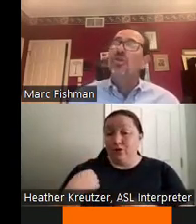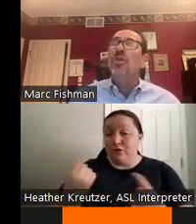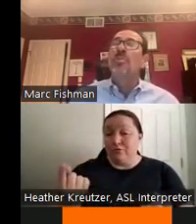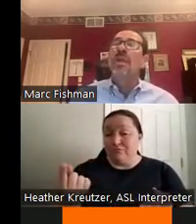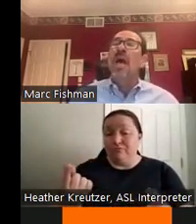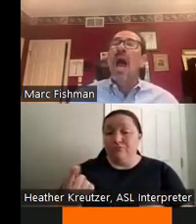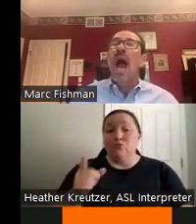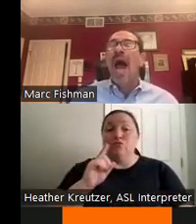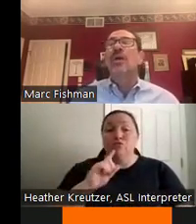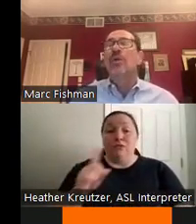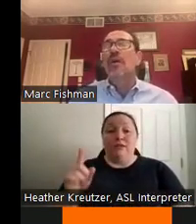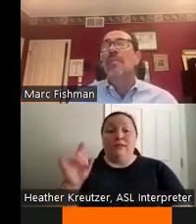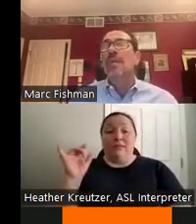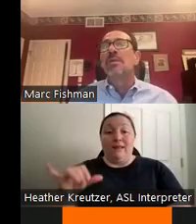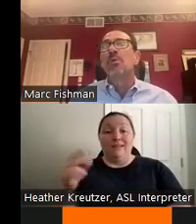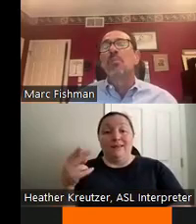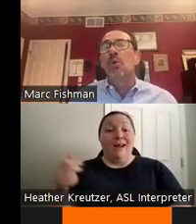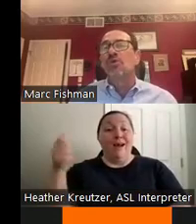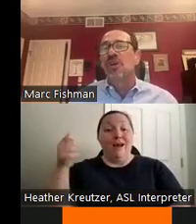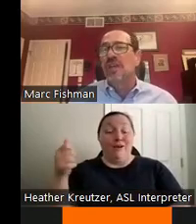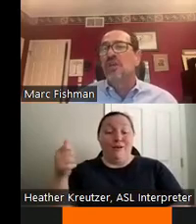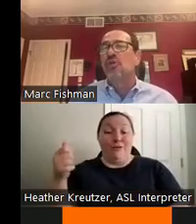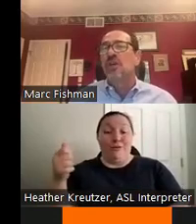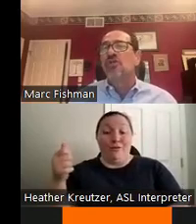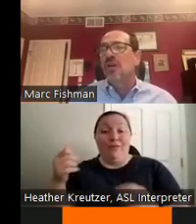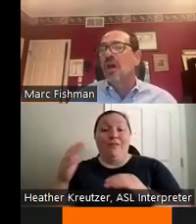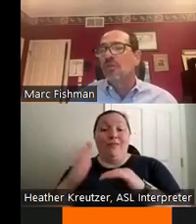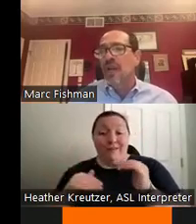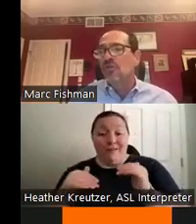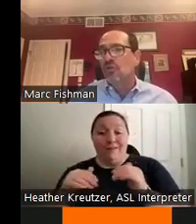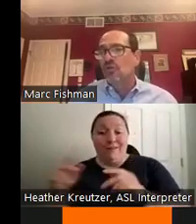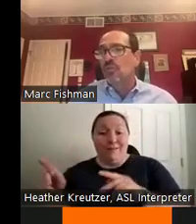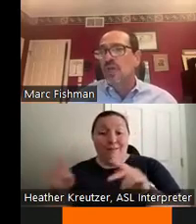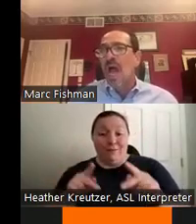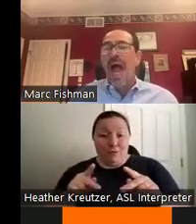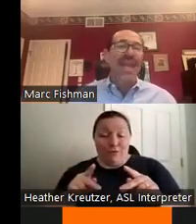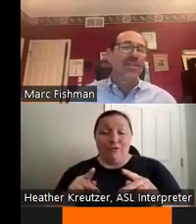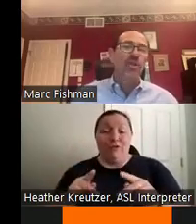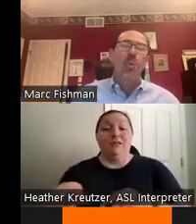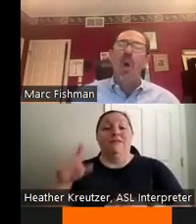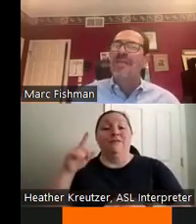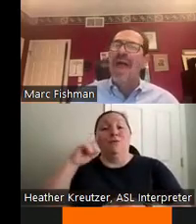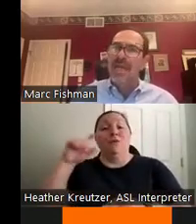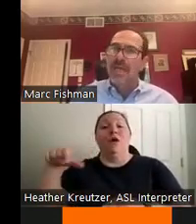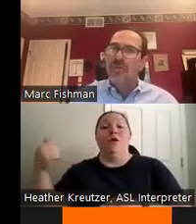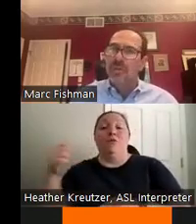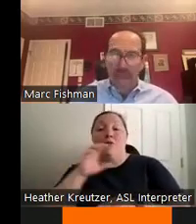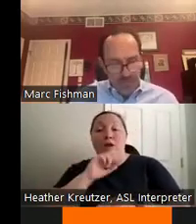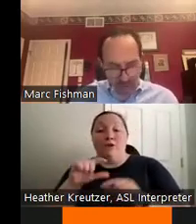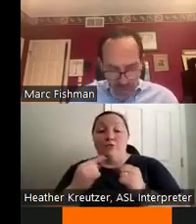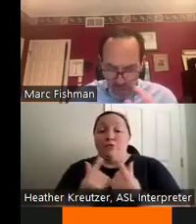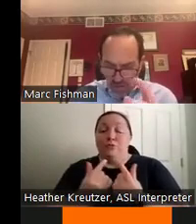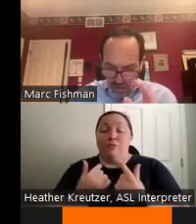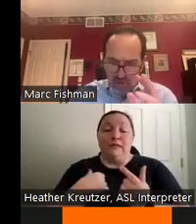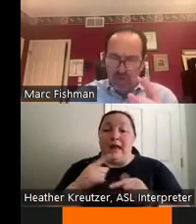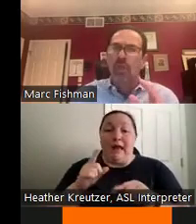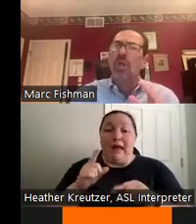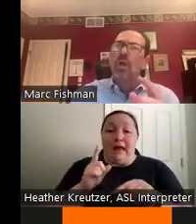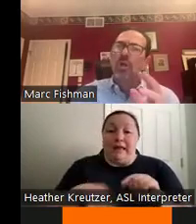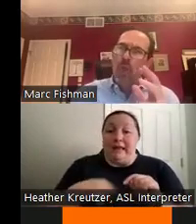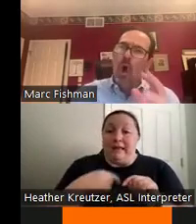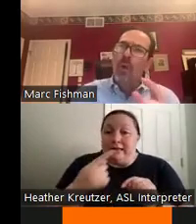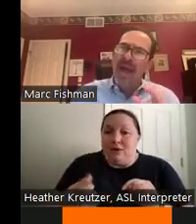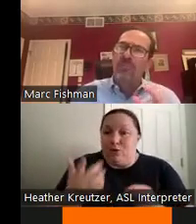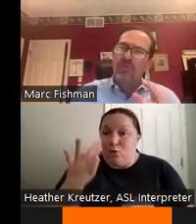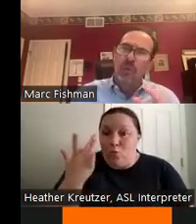has actually been higher than the proportionate increase in other age groups. I can't tell you why that is, and thank goodness it's